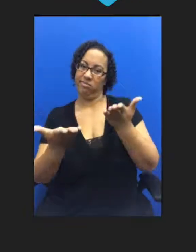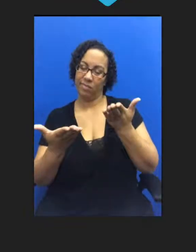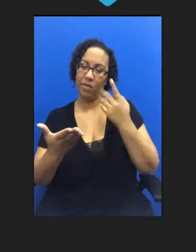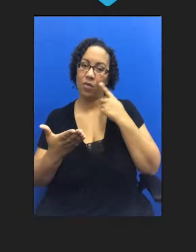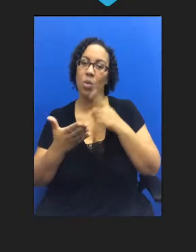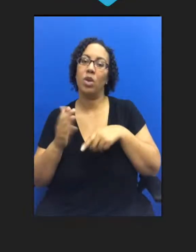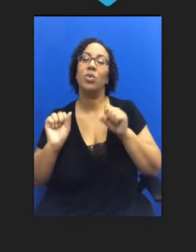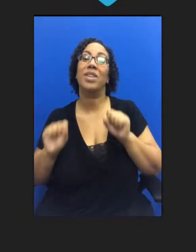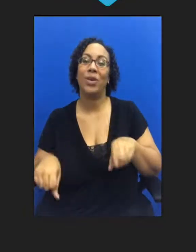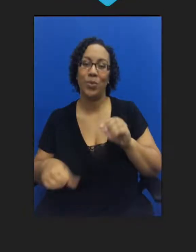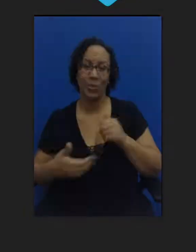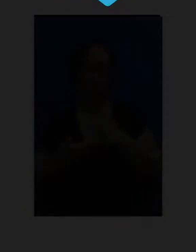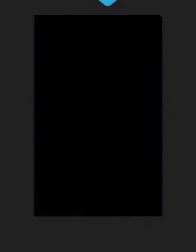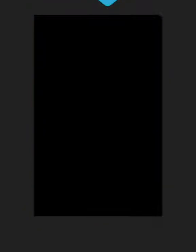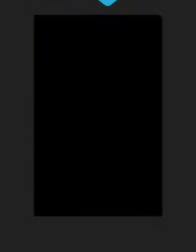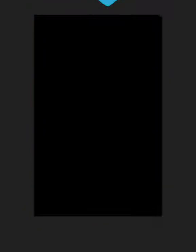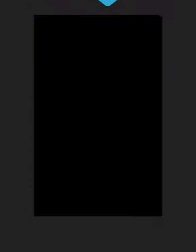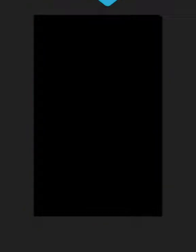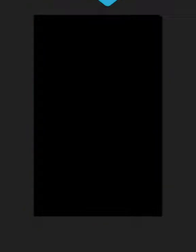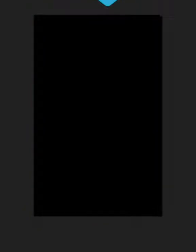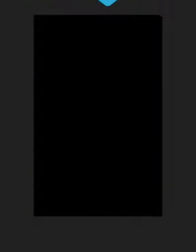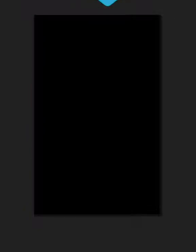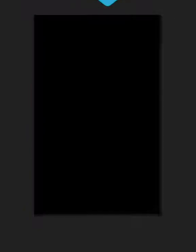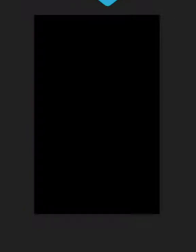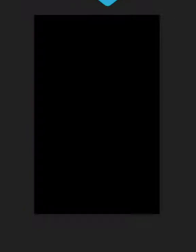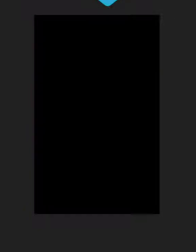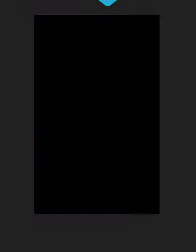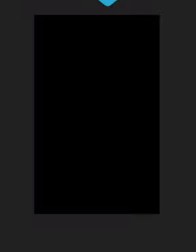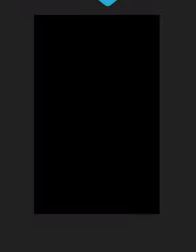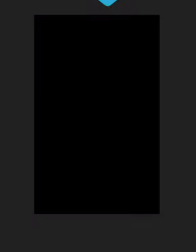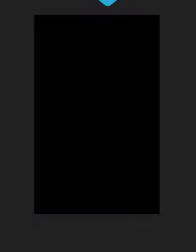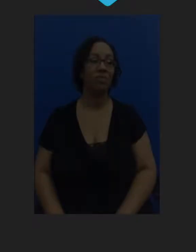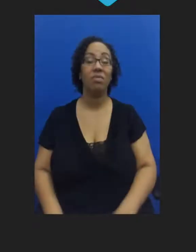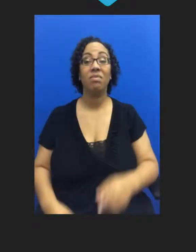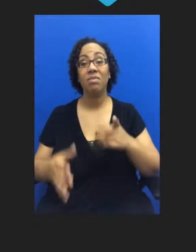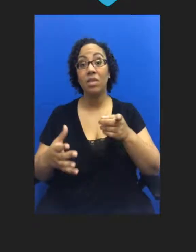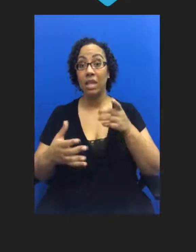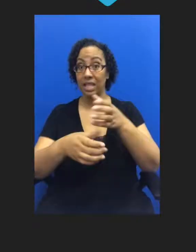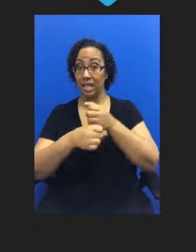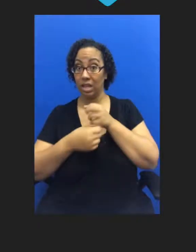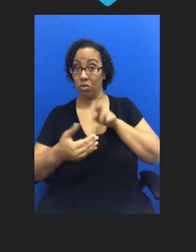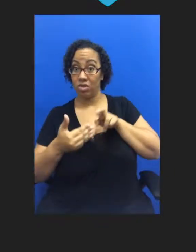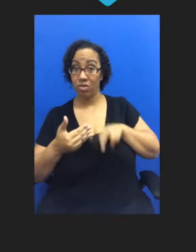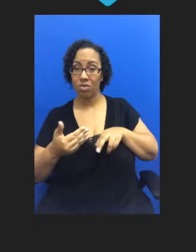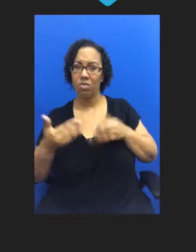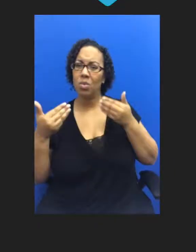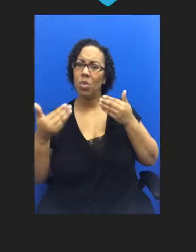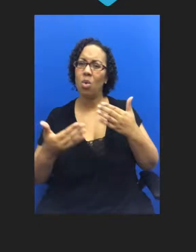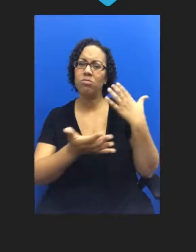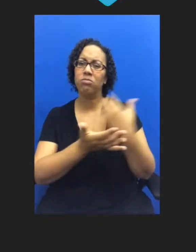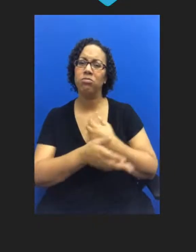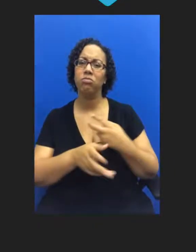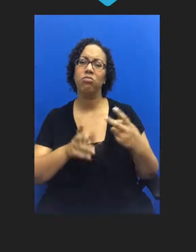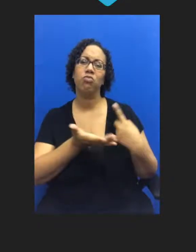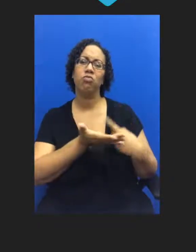are. So we do have some recommendations as to what you can do to help them prepare.